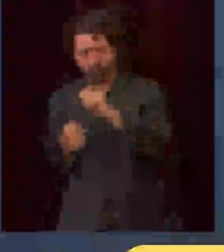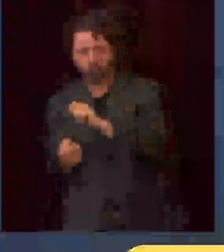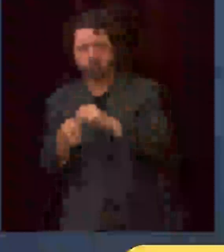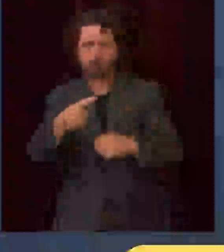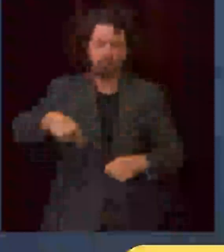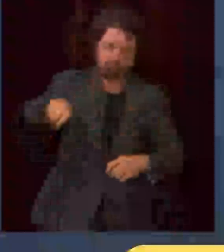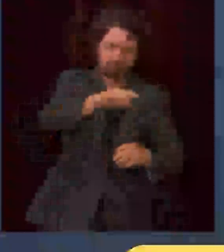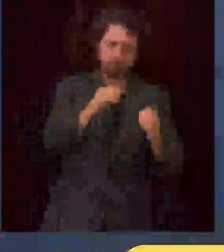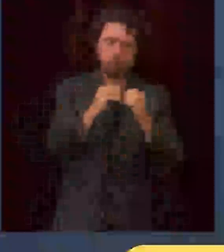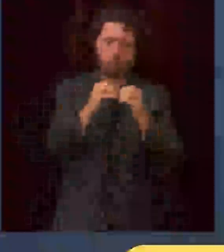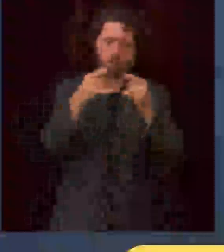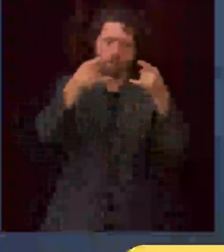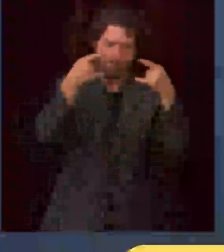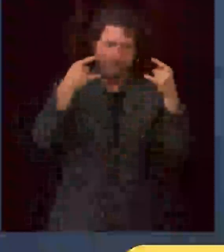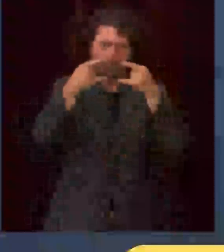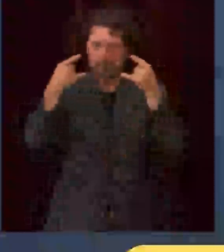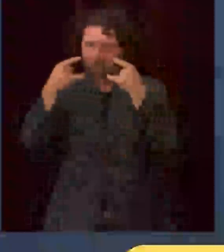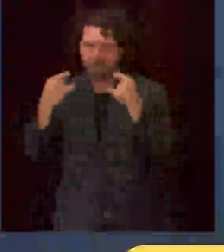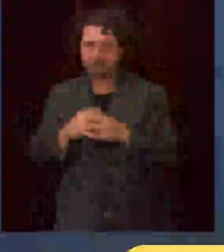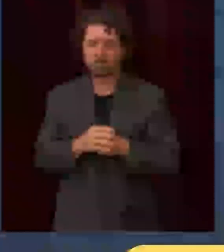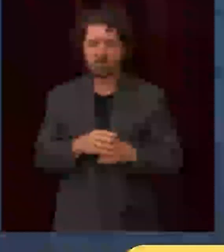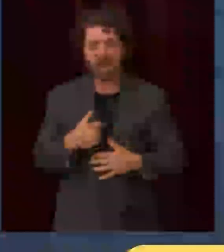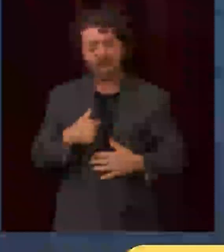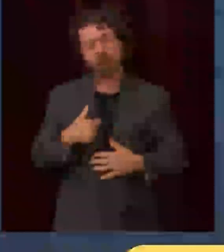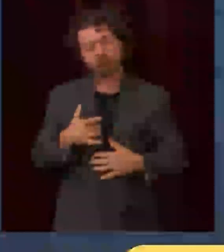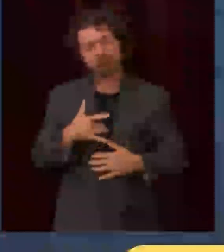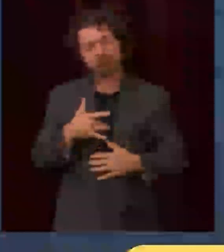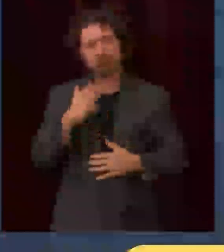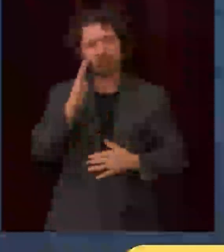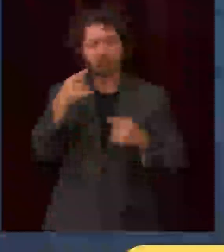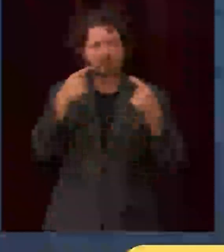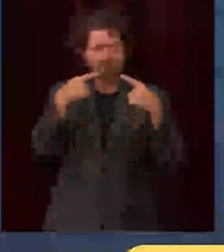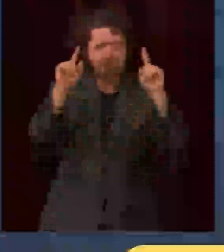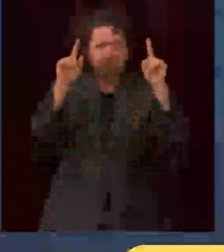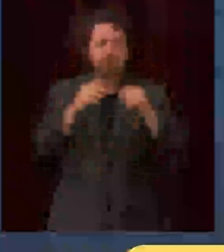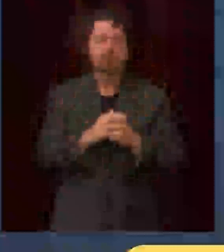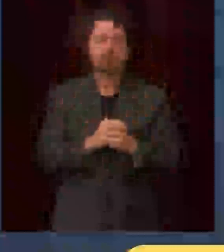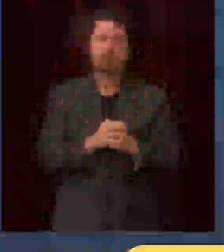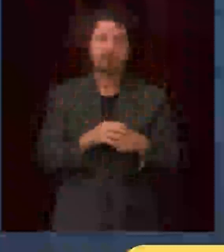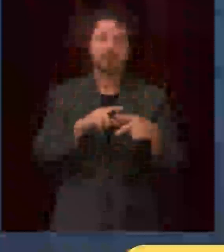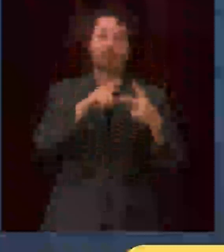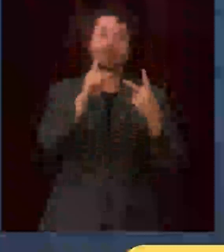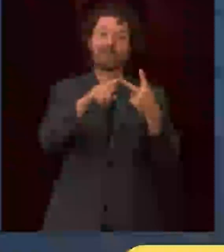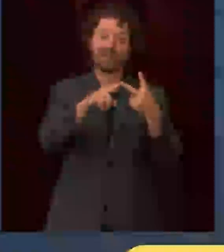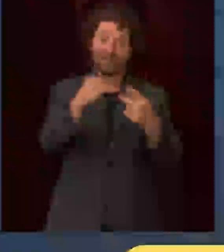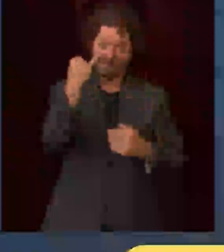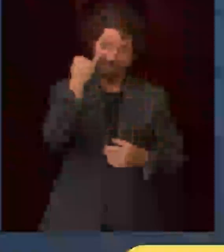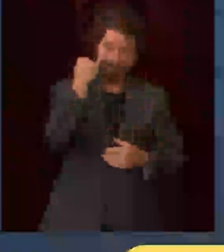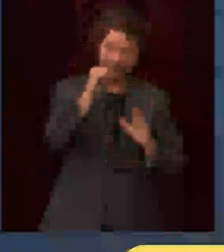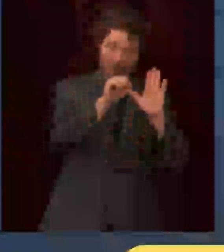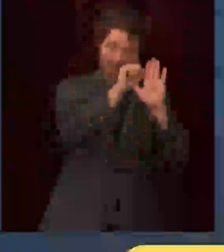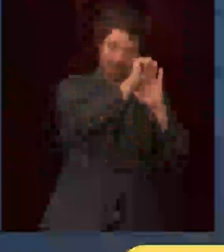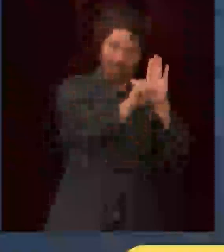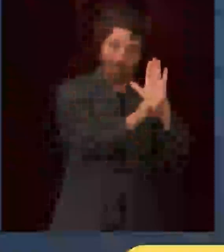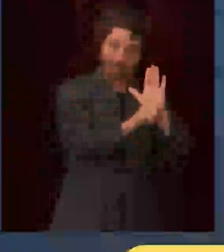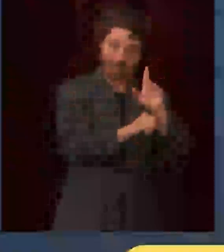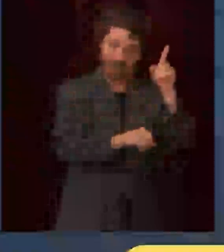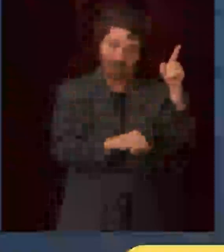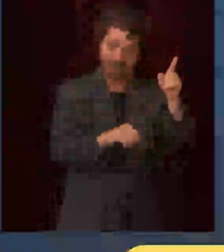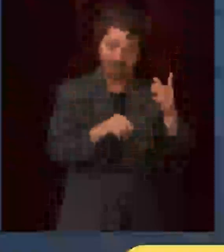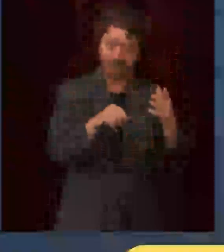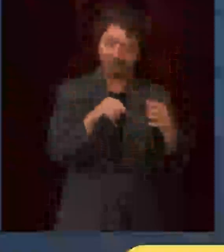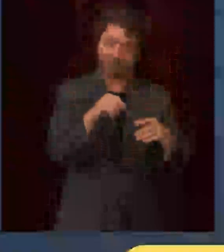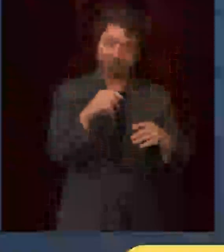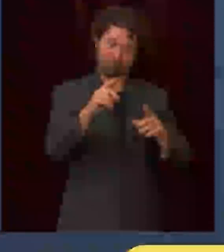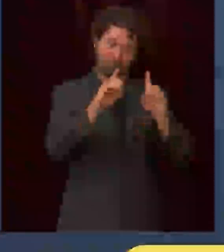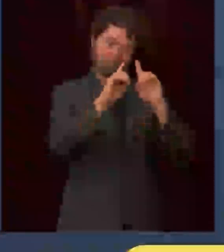Your second question about if there's disagreement, well, the State Department of Health still has decision-making capability, and that will remain